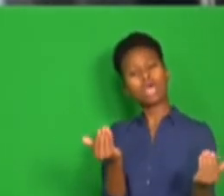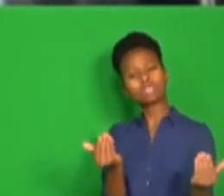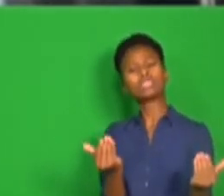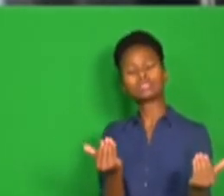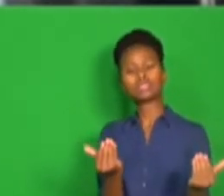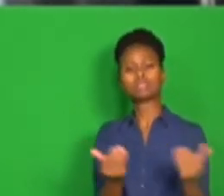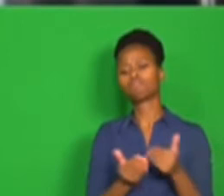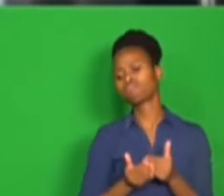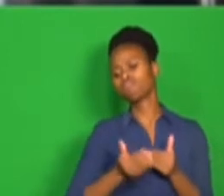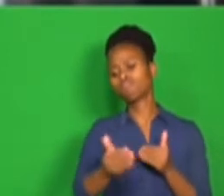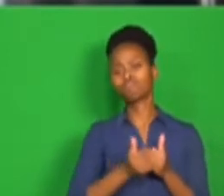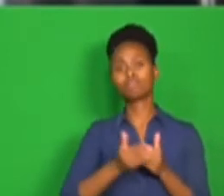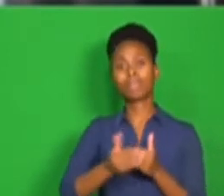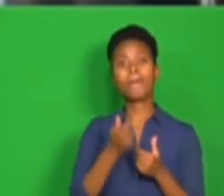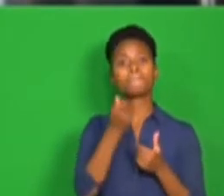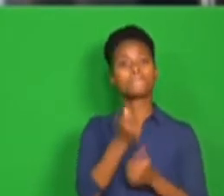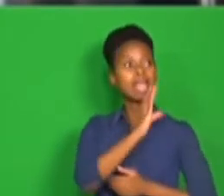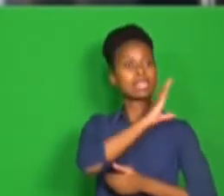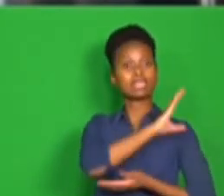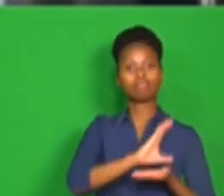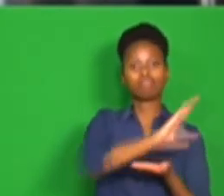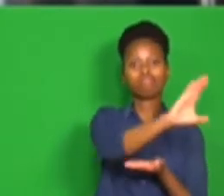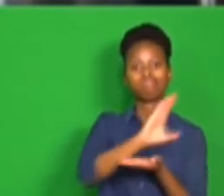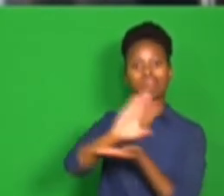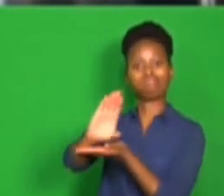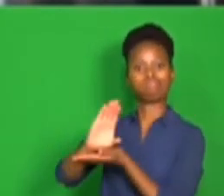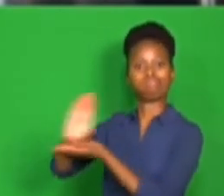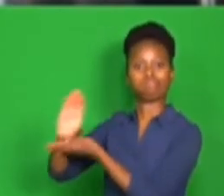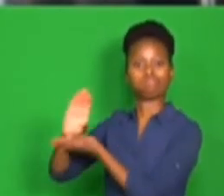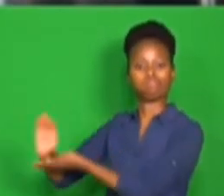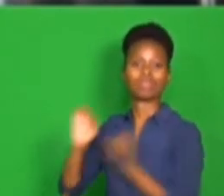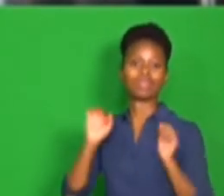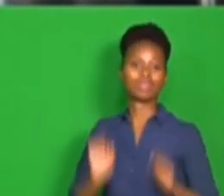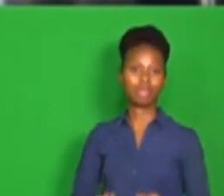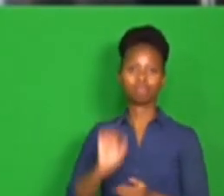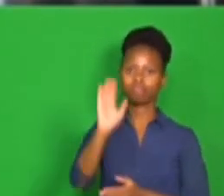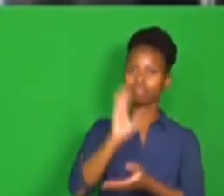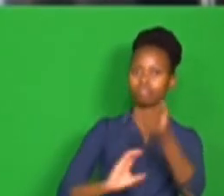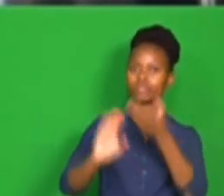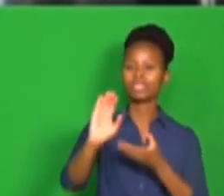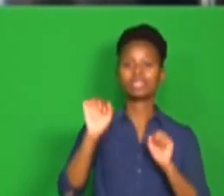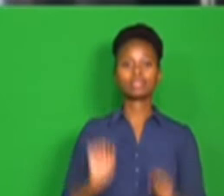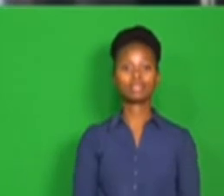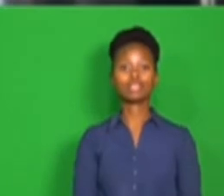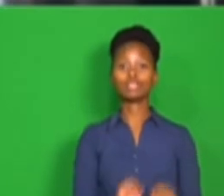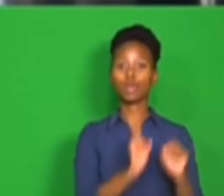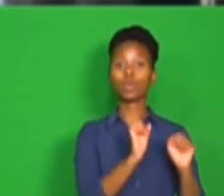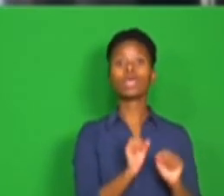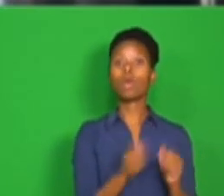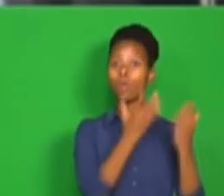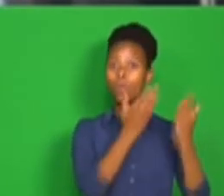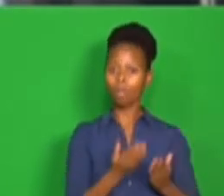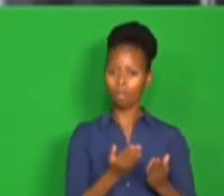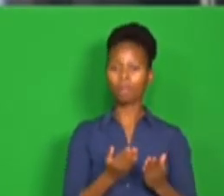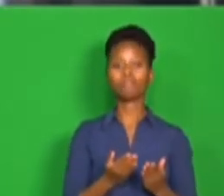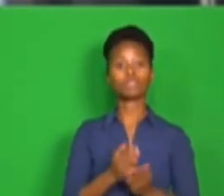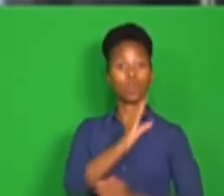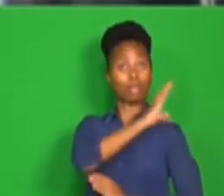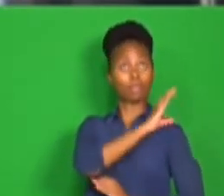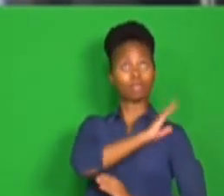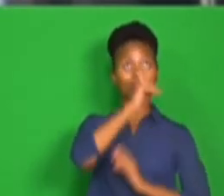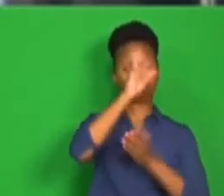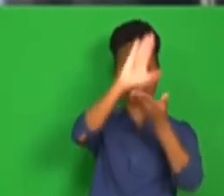be capital flows to emerging markets like we started to see towards the end of last year.